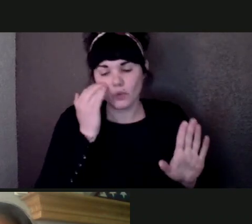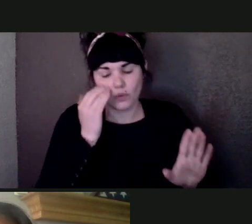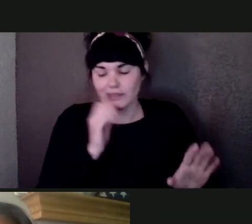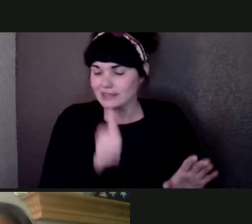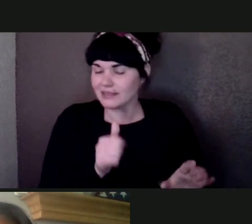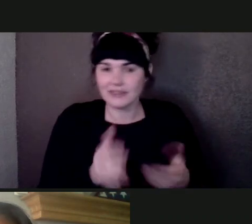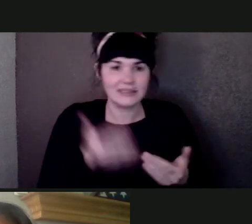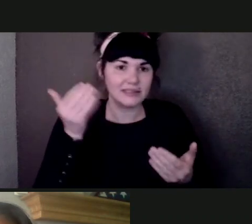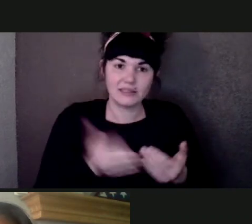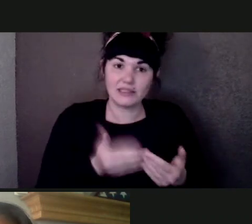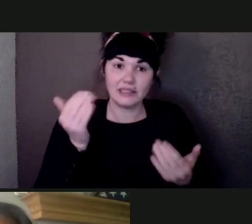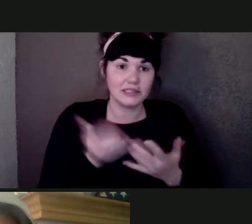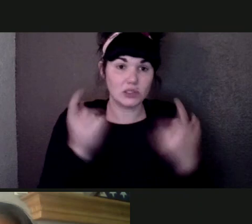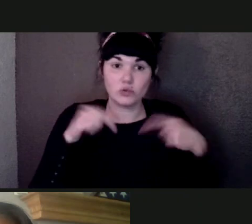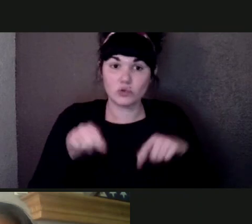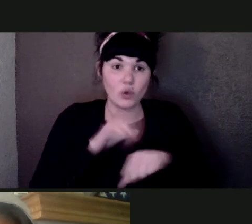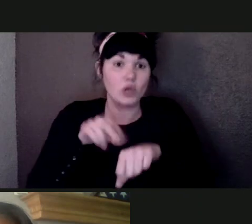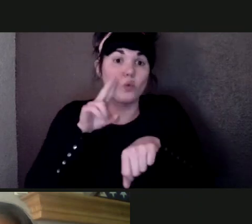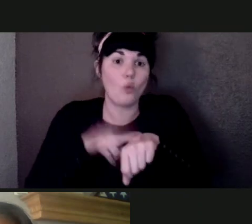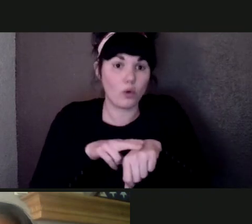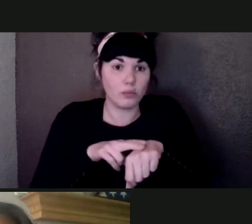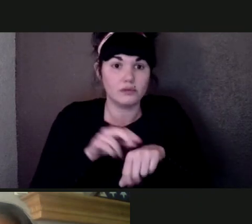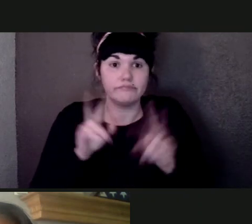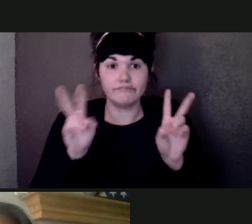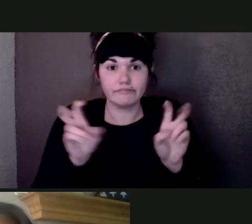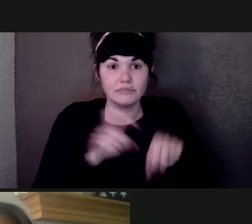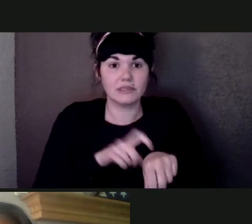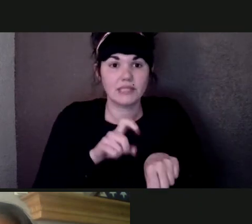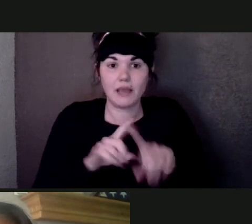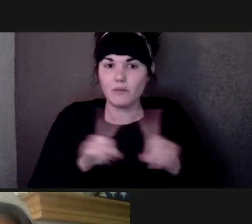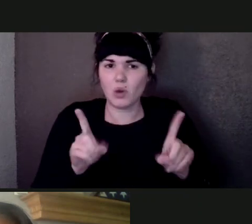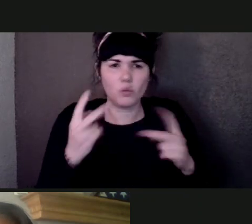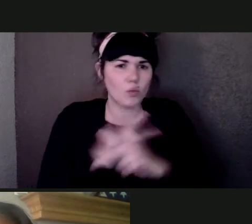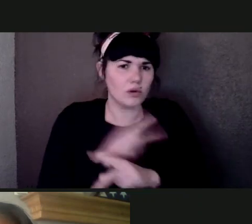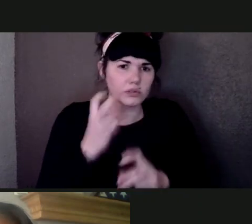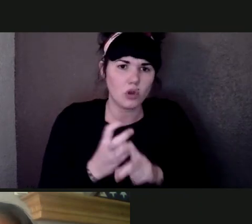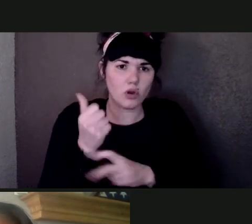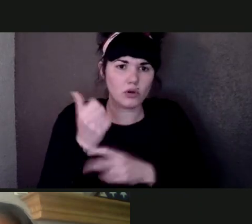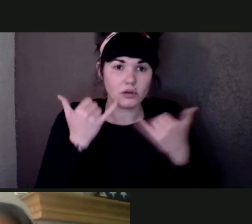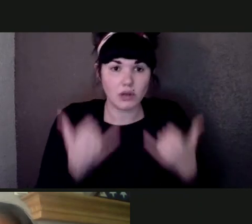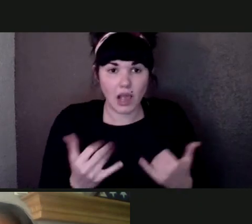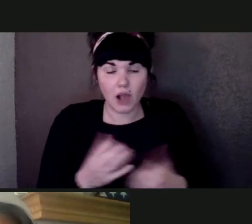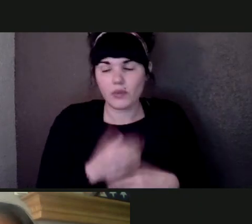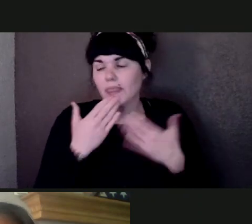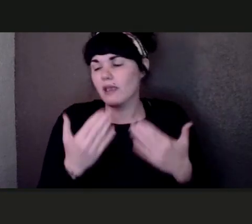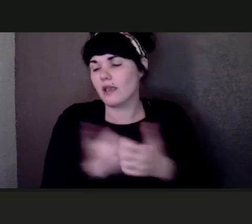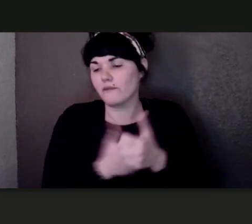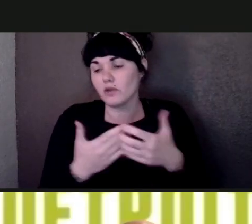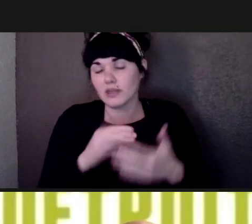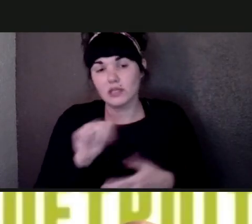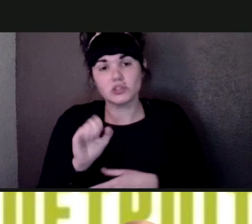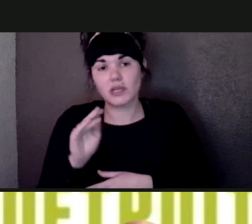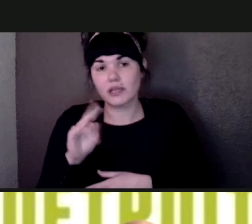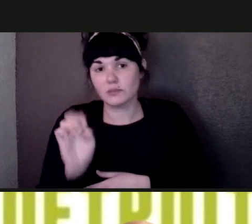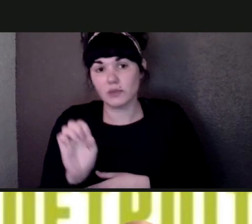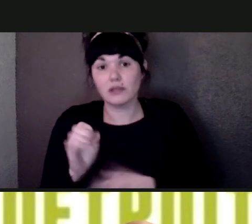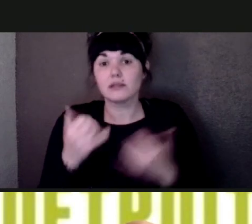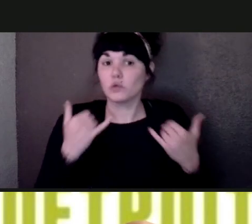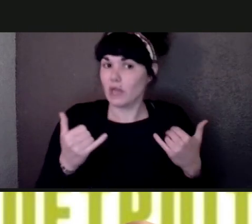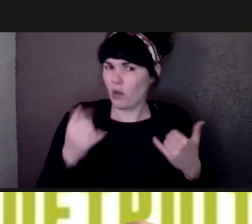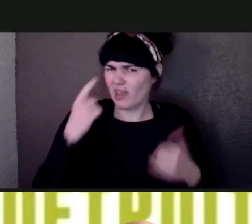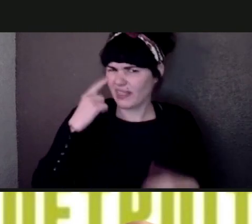time, but I know it's even harder right now. So thank you for all you do, Jasmine. And I think I'm passing it. I'm passing it to